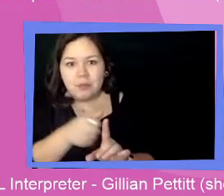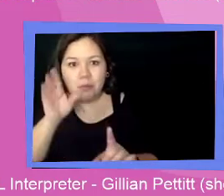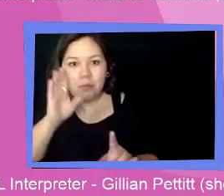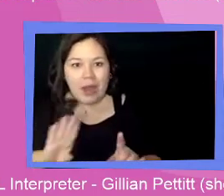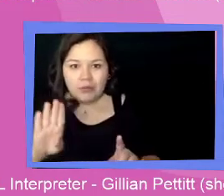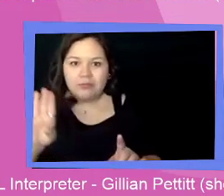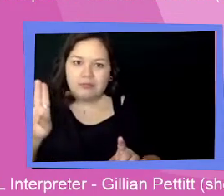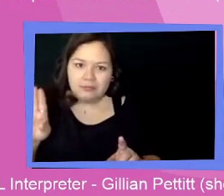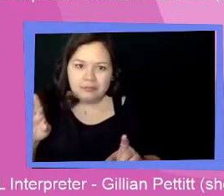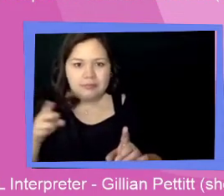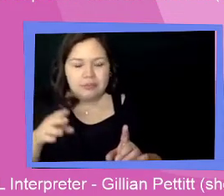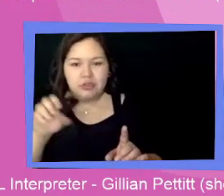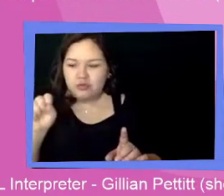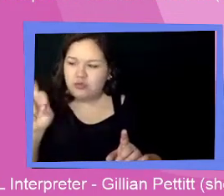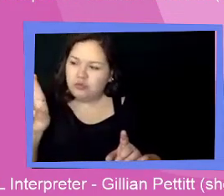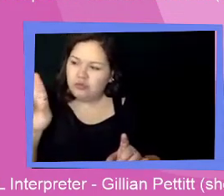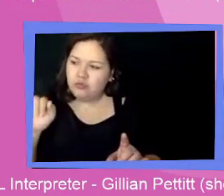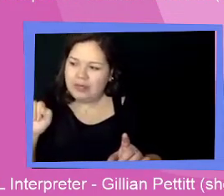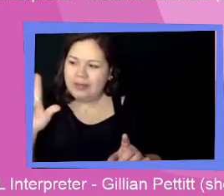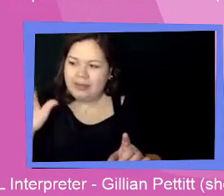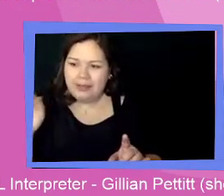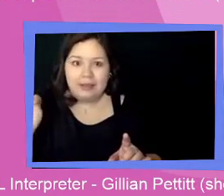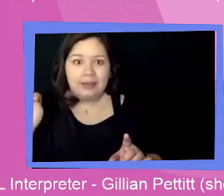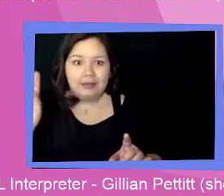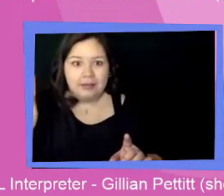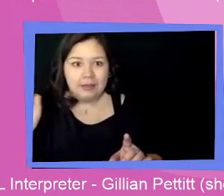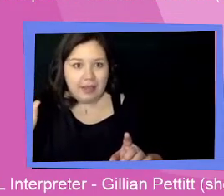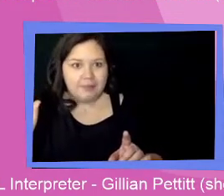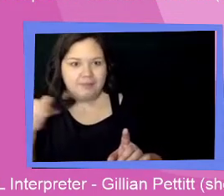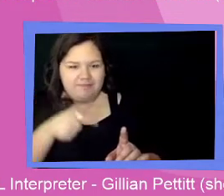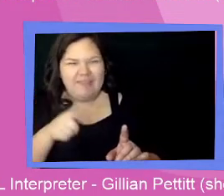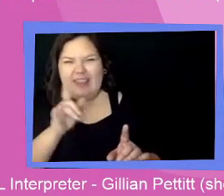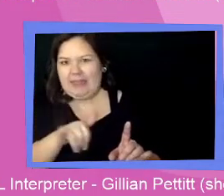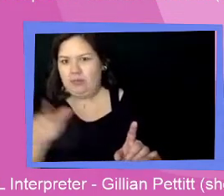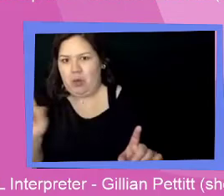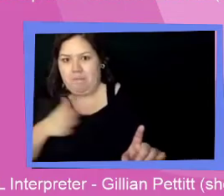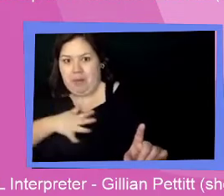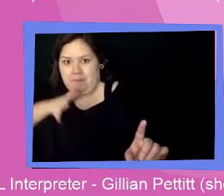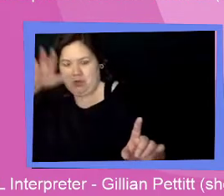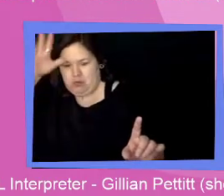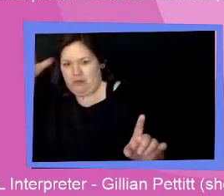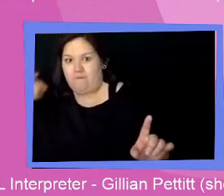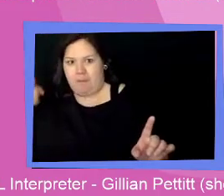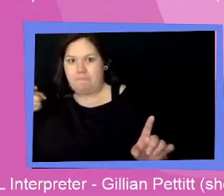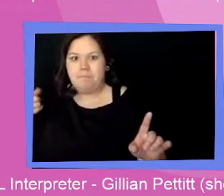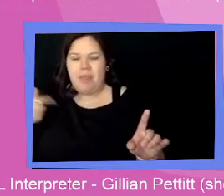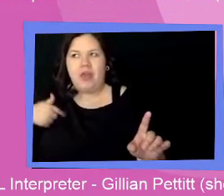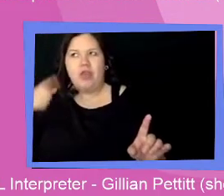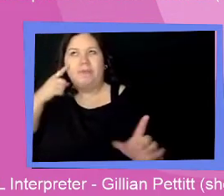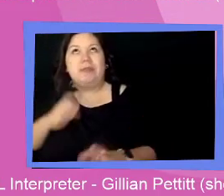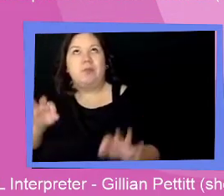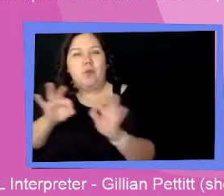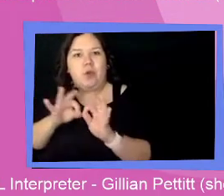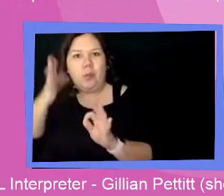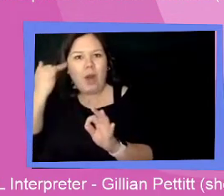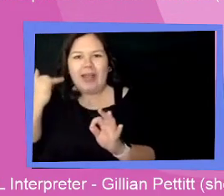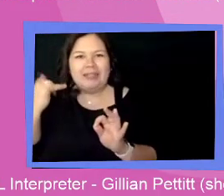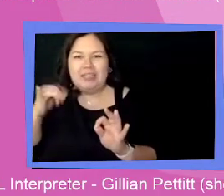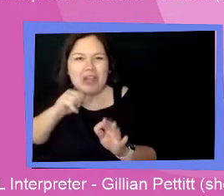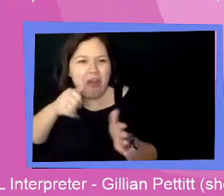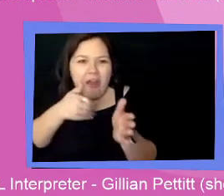Lankan, which is where my parents are from, which is, it's very rare to see South Asians